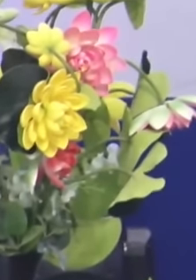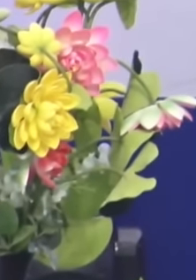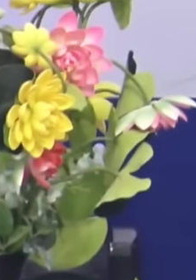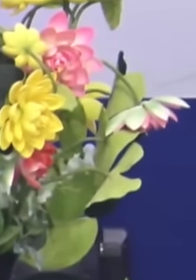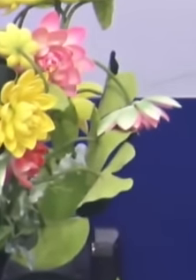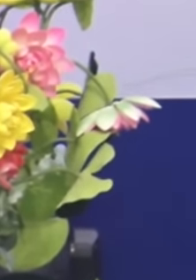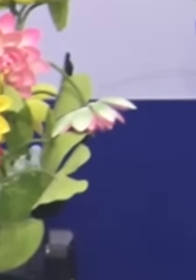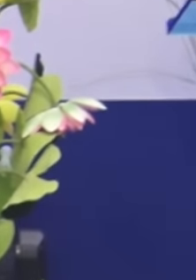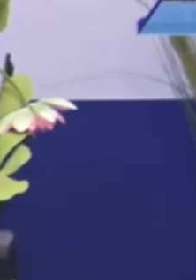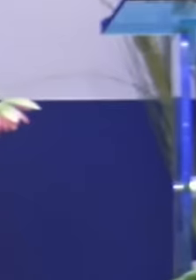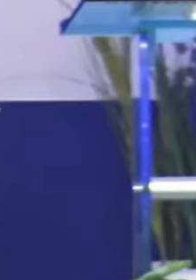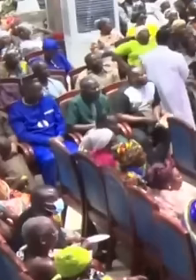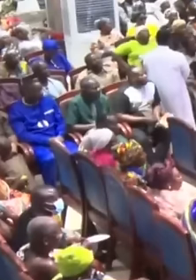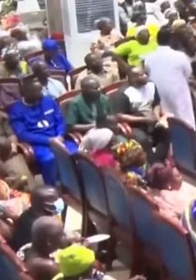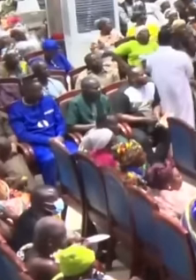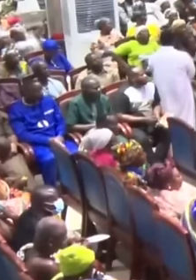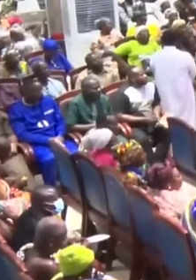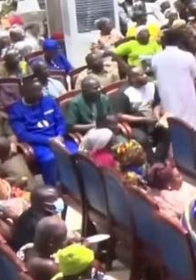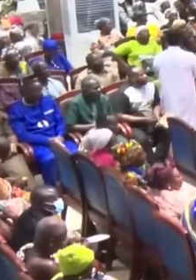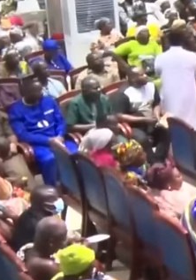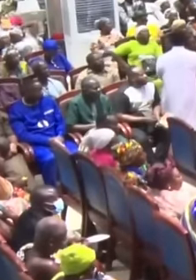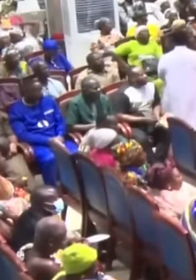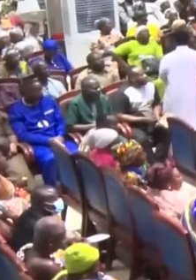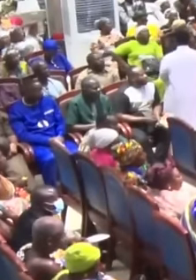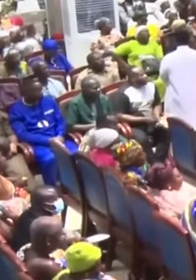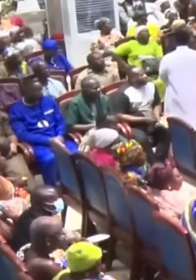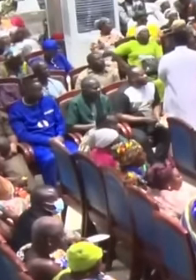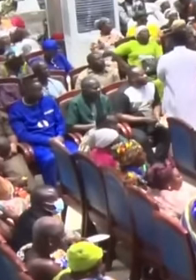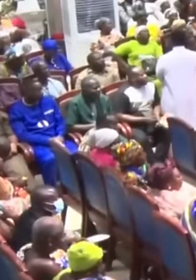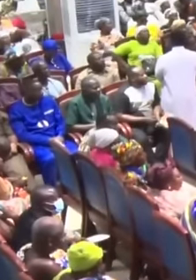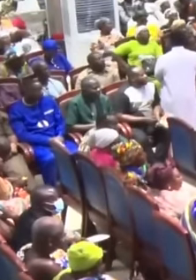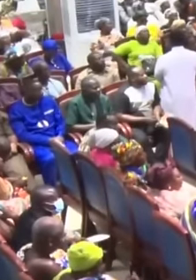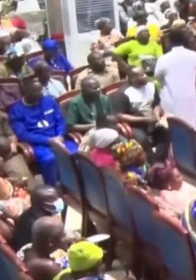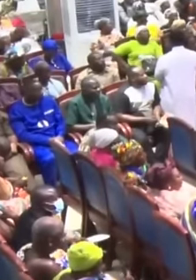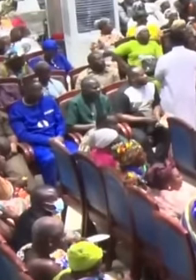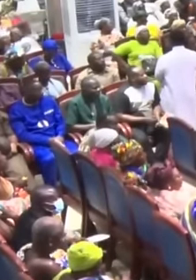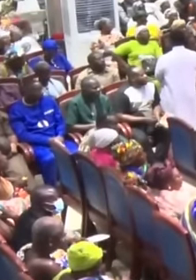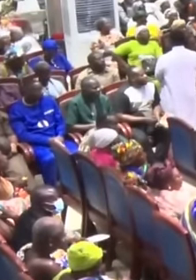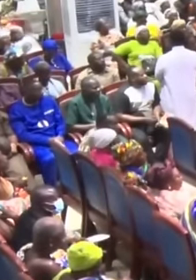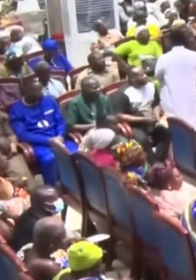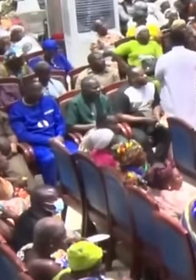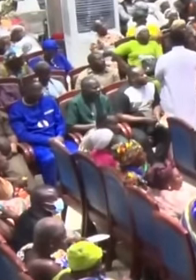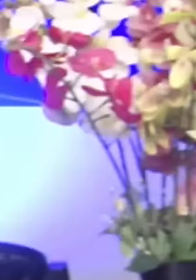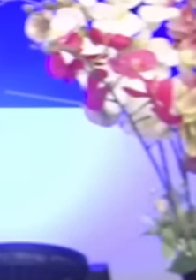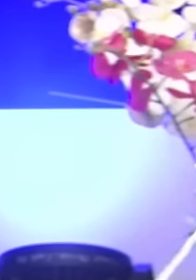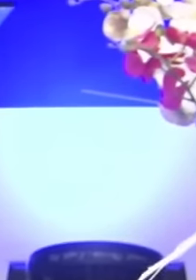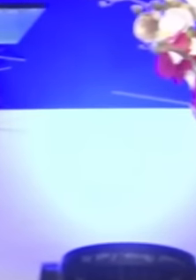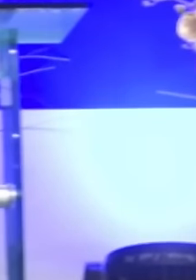Philadelphia, please, we need one heart and now, one mind.